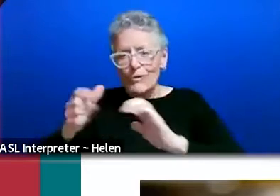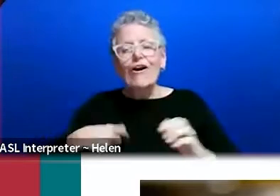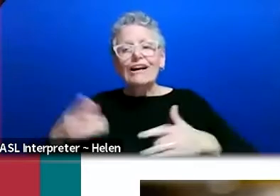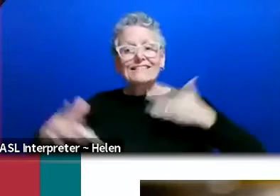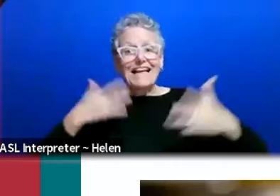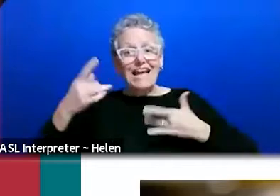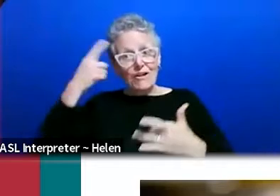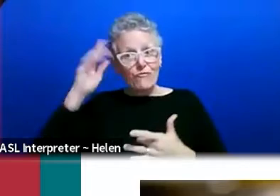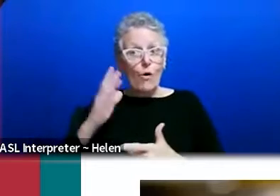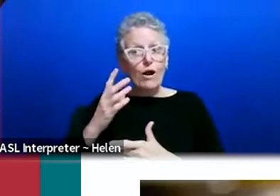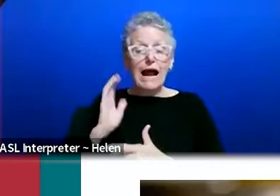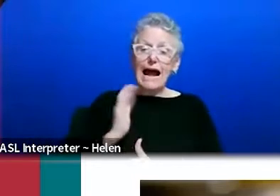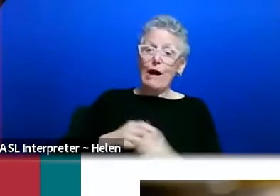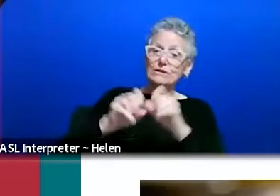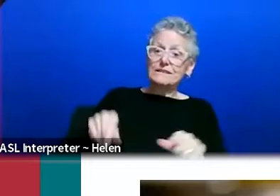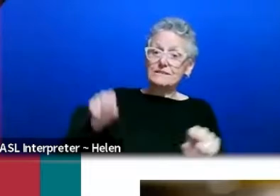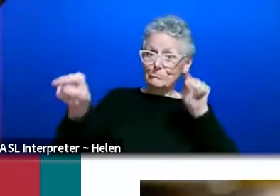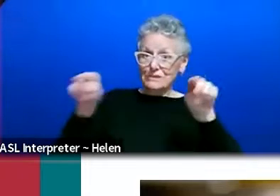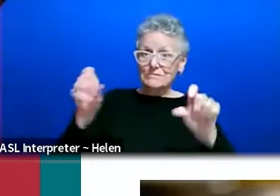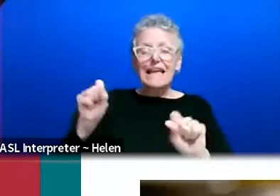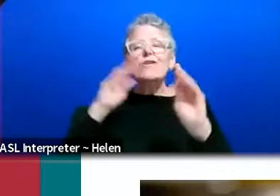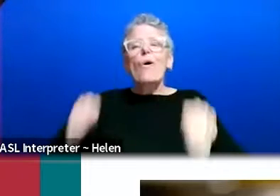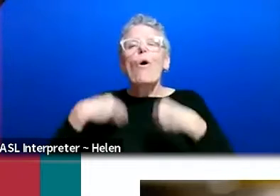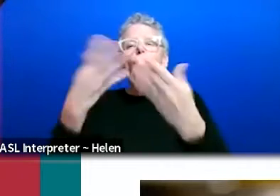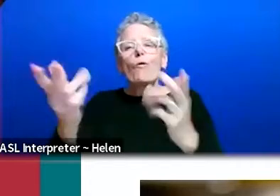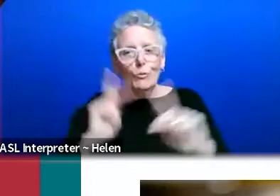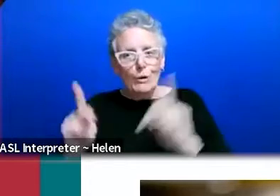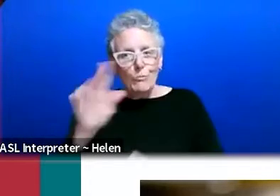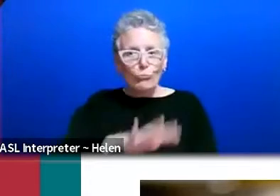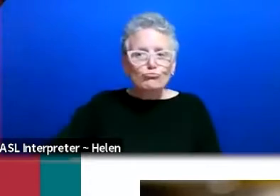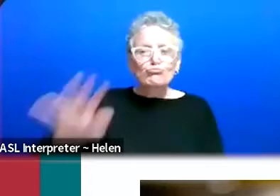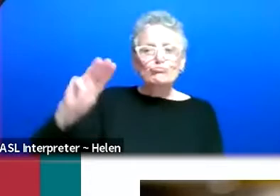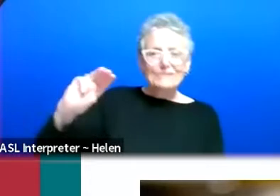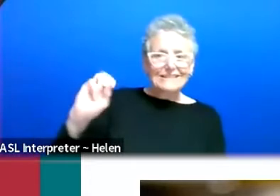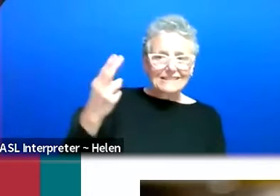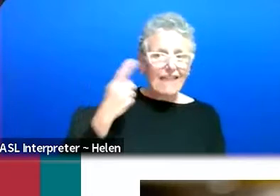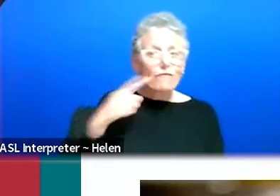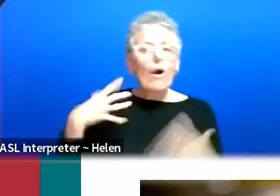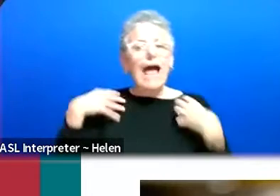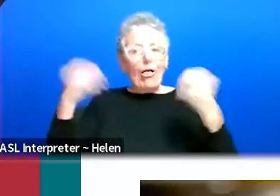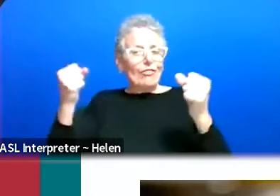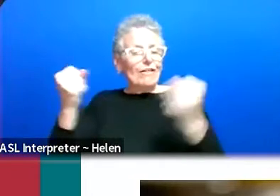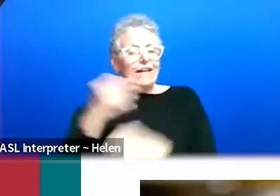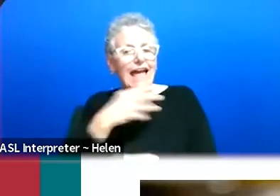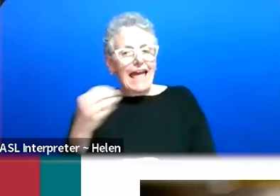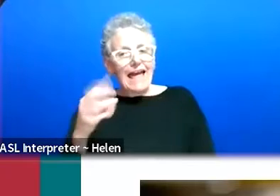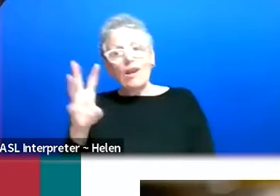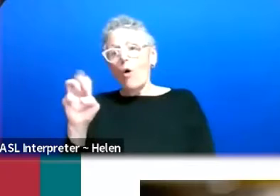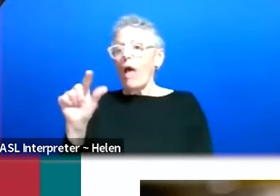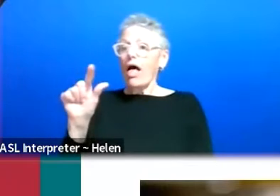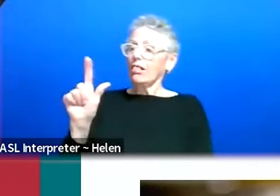our combined systems are able to offer people around the state for their health and wellness, and